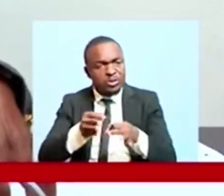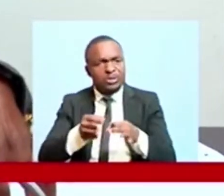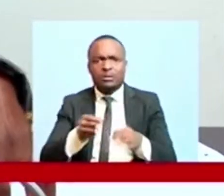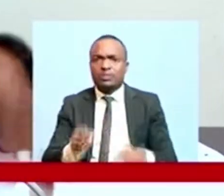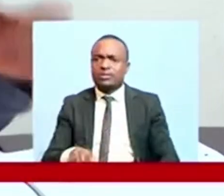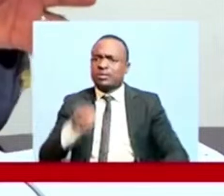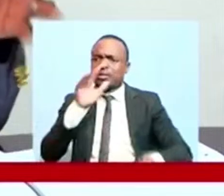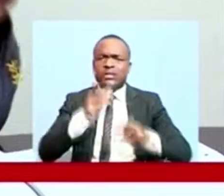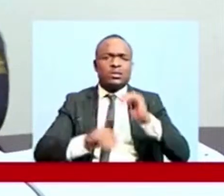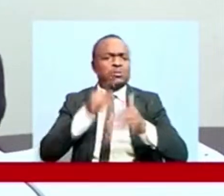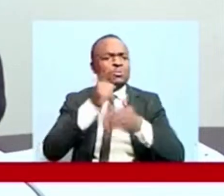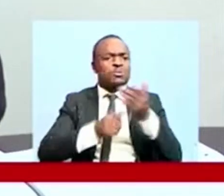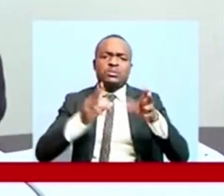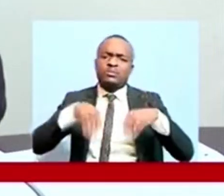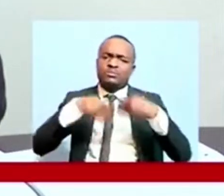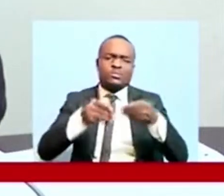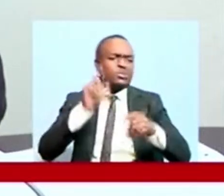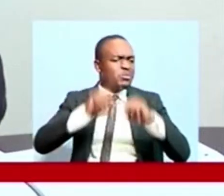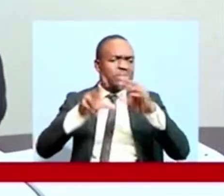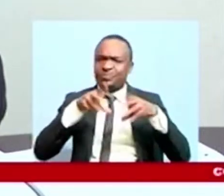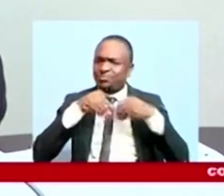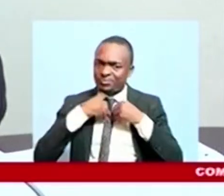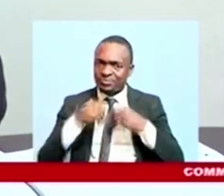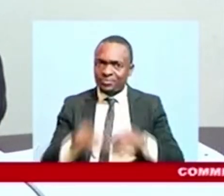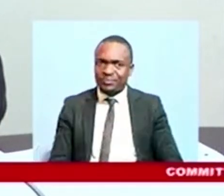you have submitted, we will not accept it.